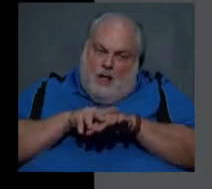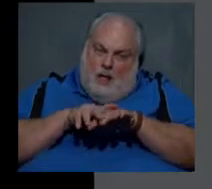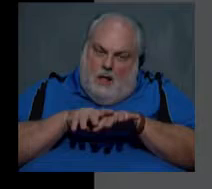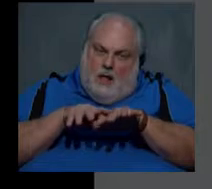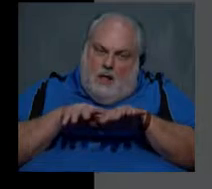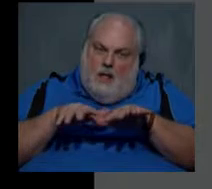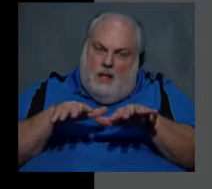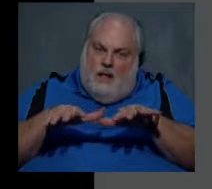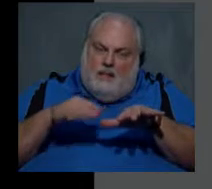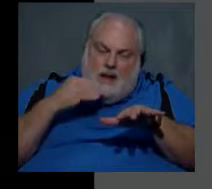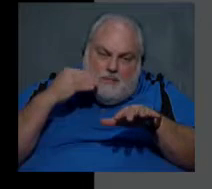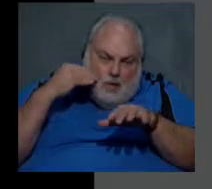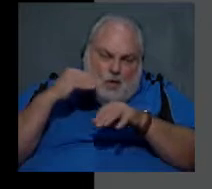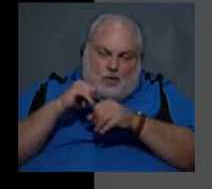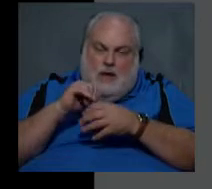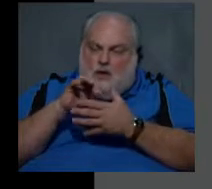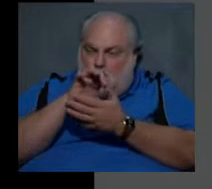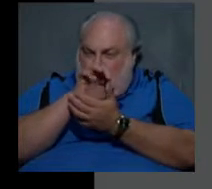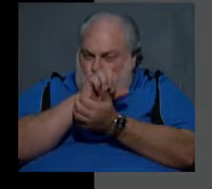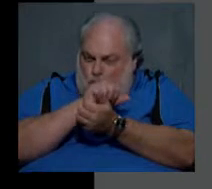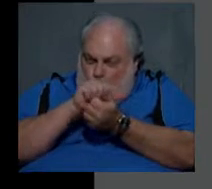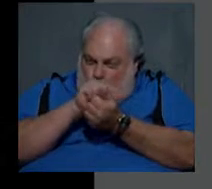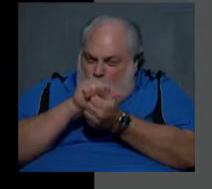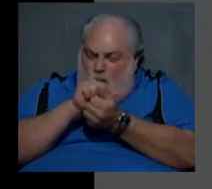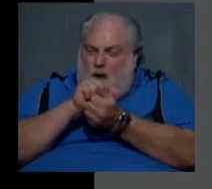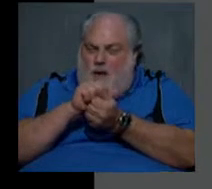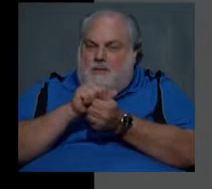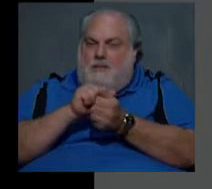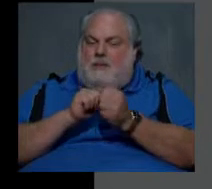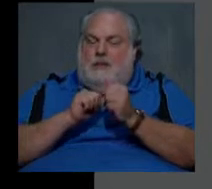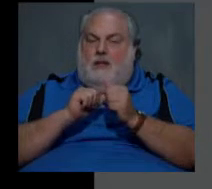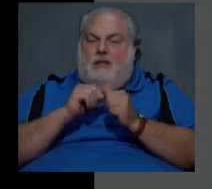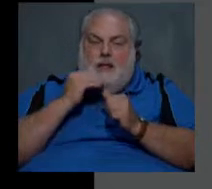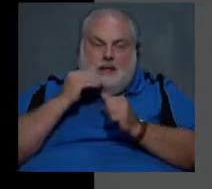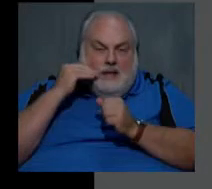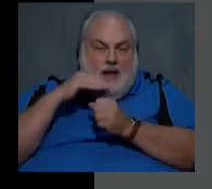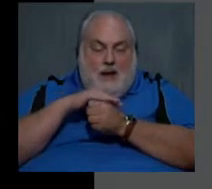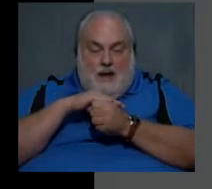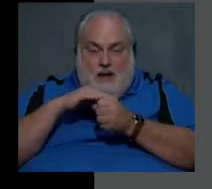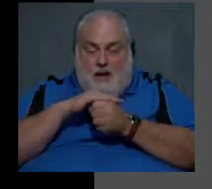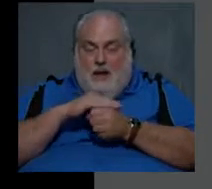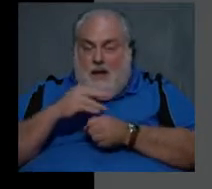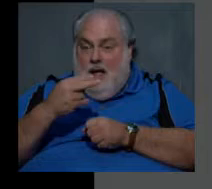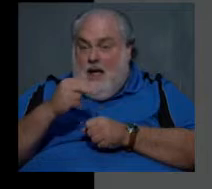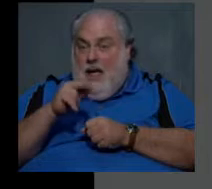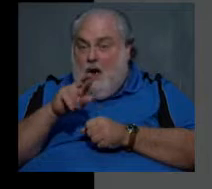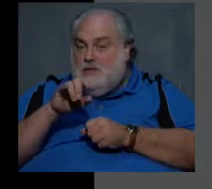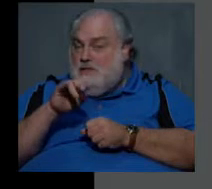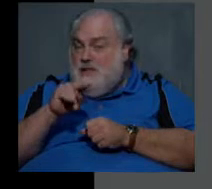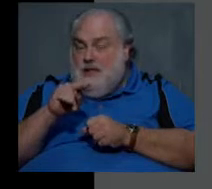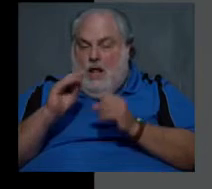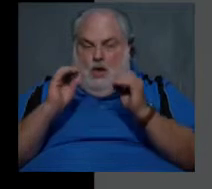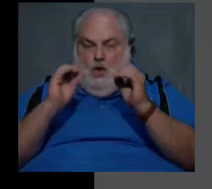erodes the fabric, it increases traffic on Evergreen. Harrison is no parking.